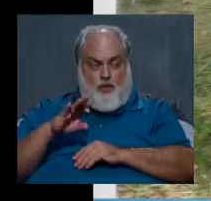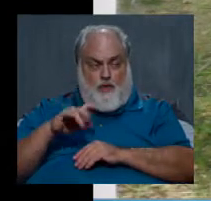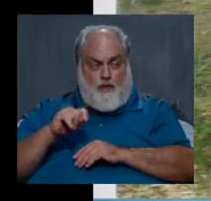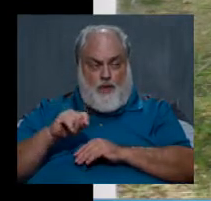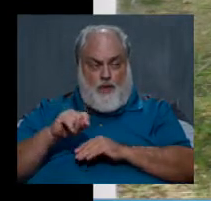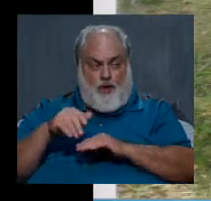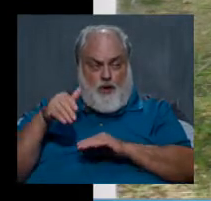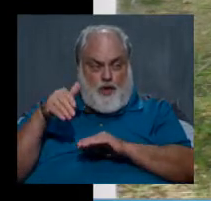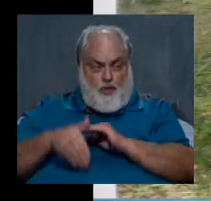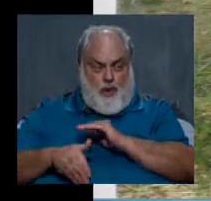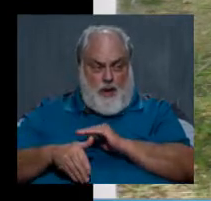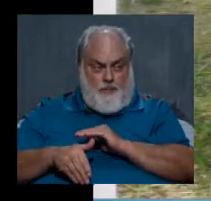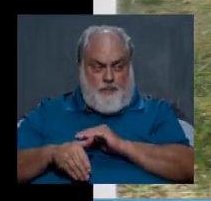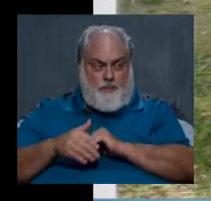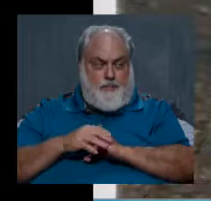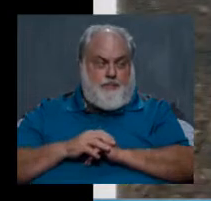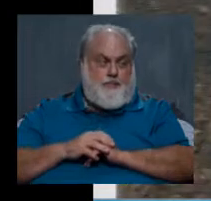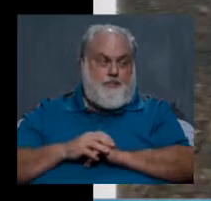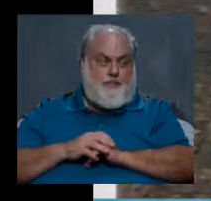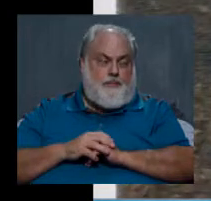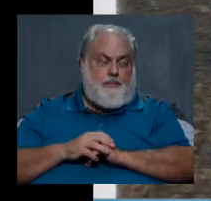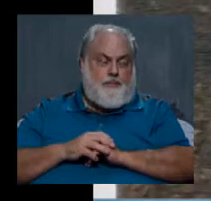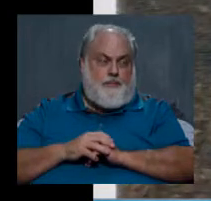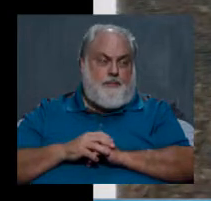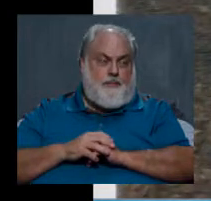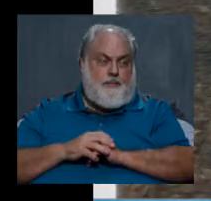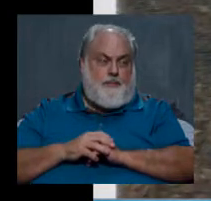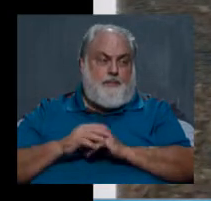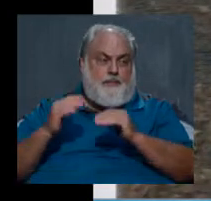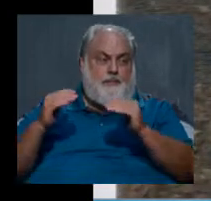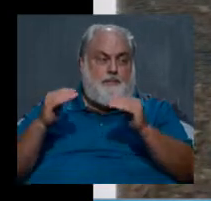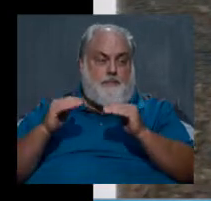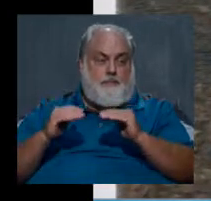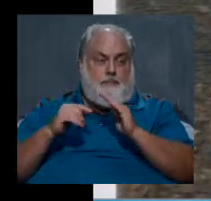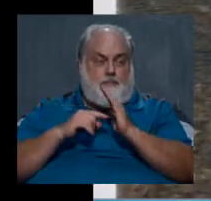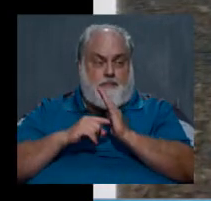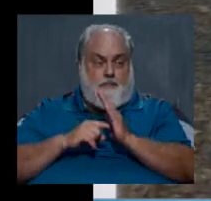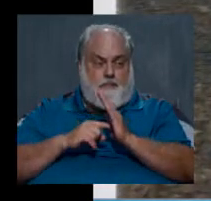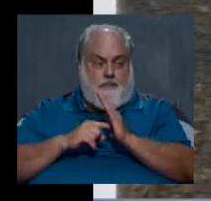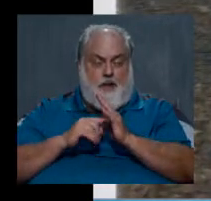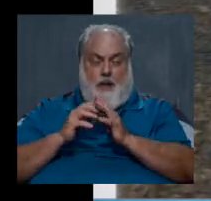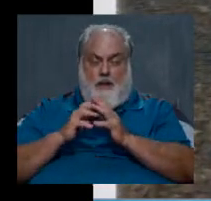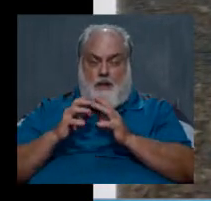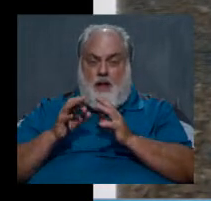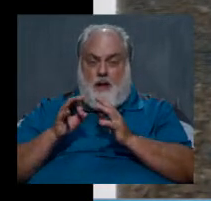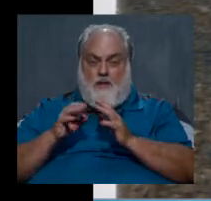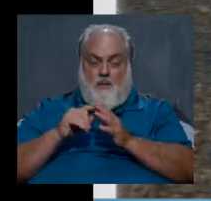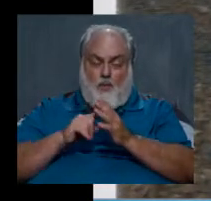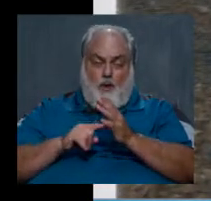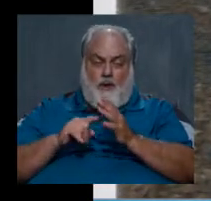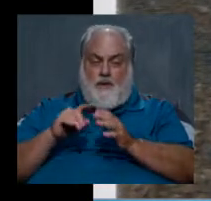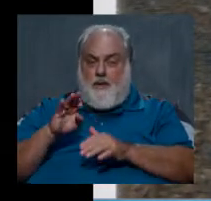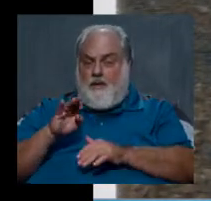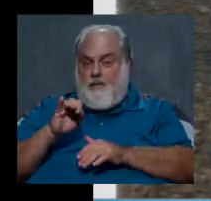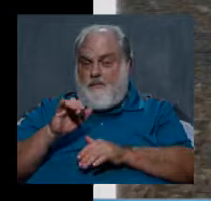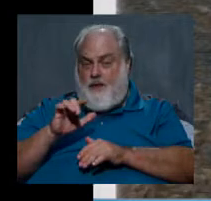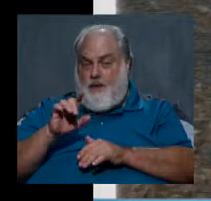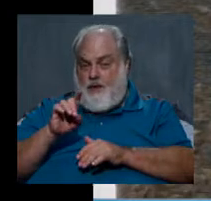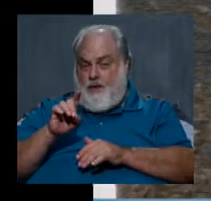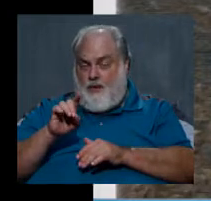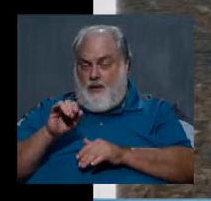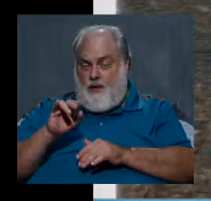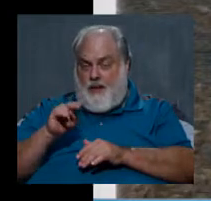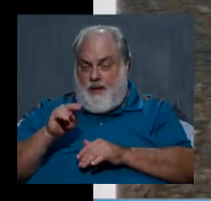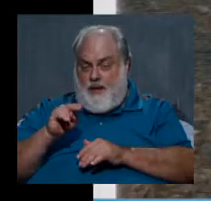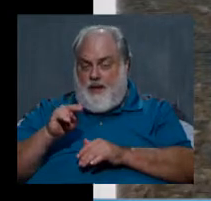that concrete slab there. The next photo is a lot of what is filled in out there,